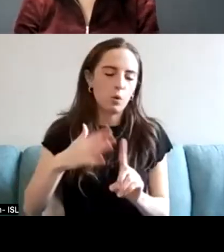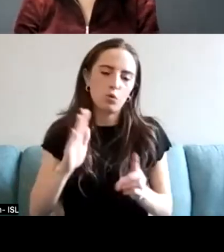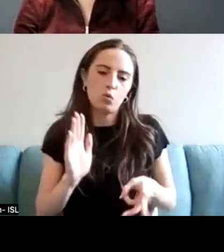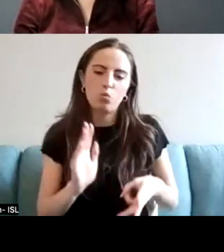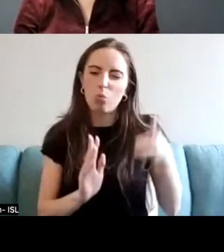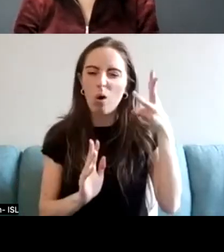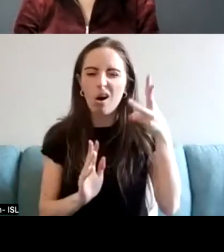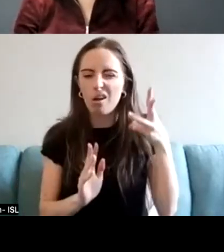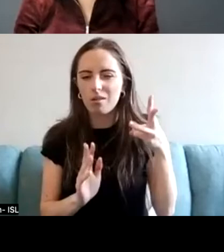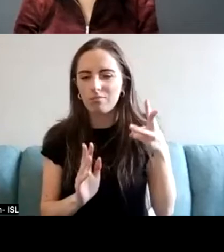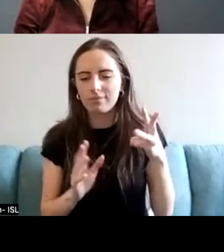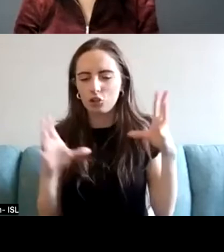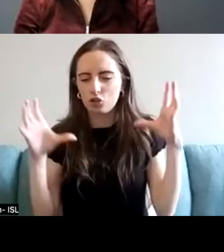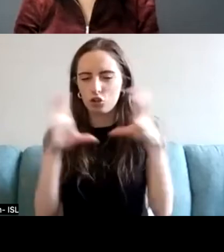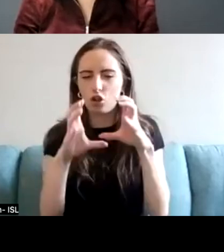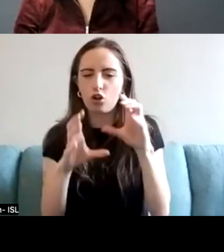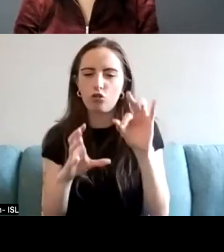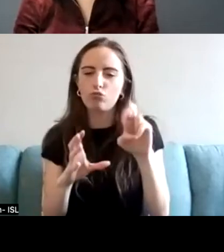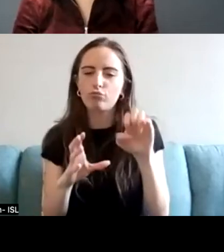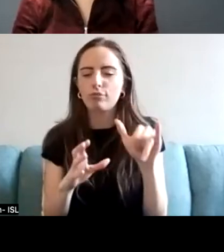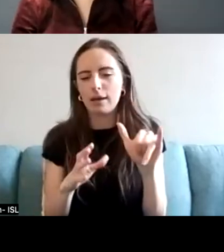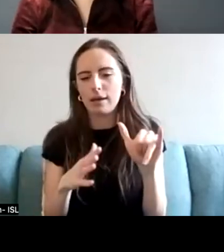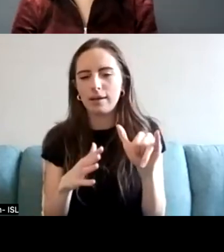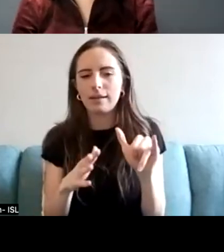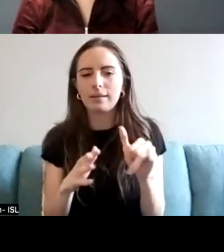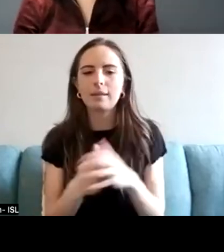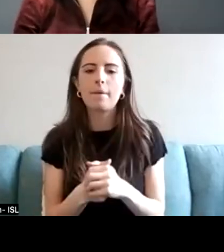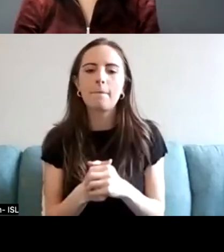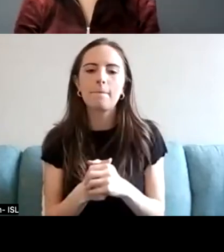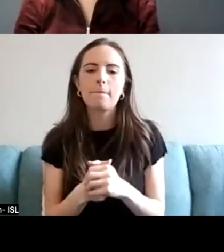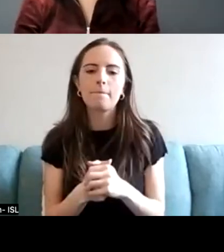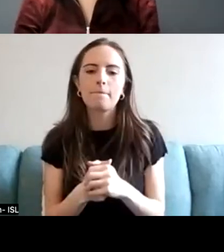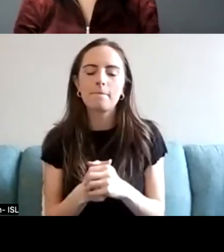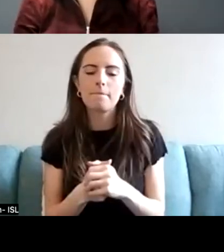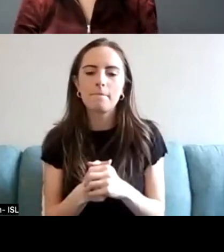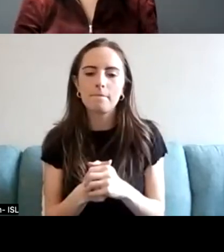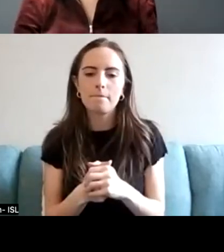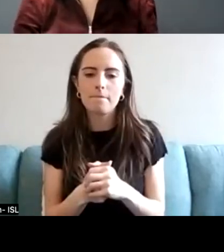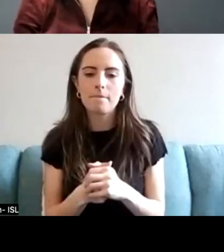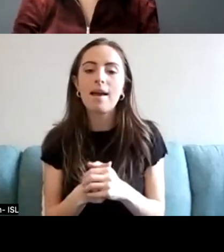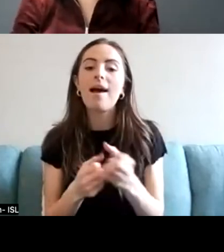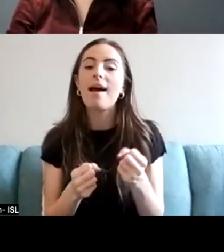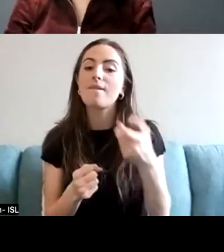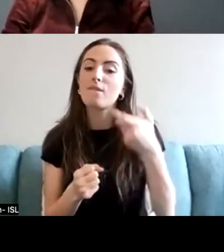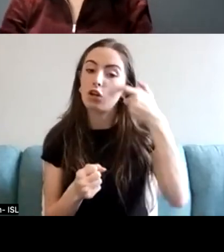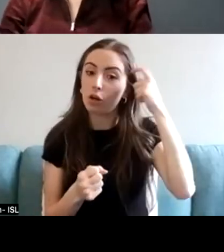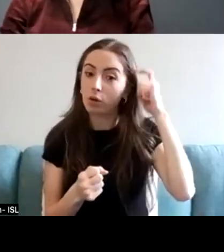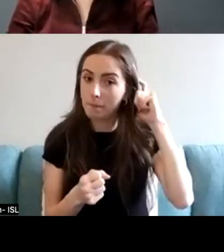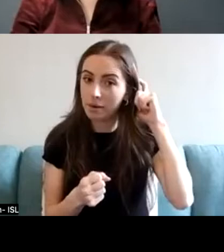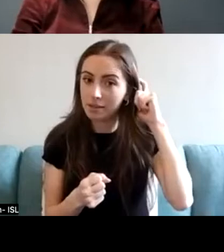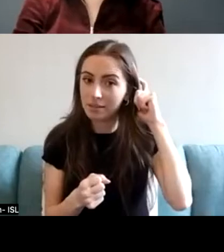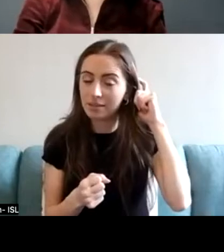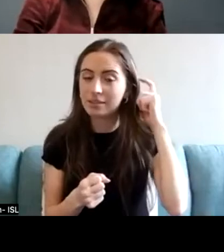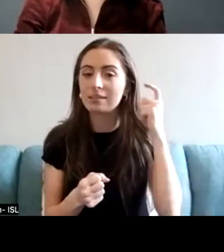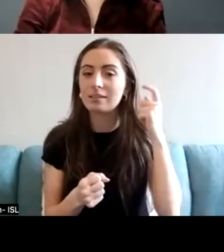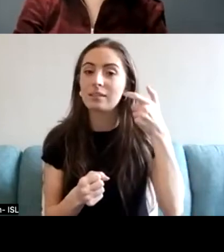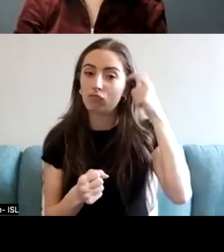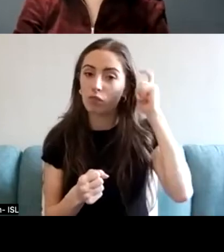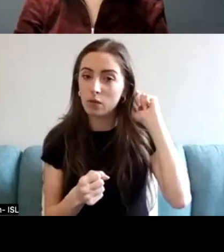kind of a dark grey. And while you can't see it, I wear a cochlear implant, which enables me to hear.